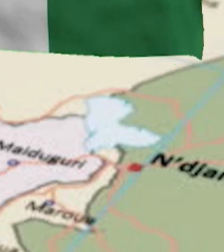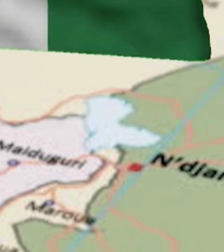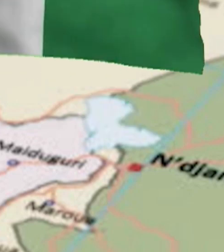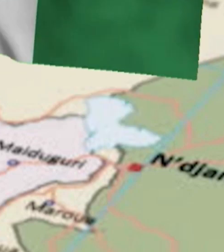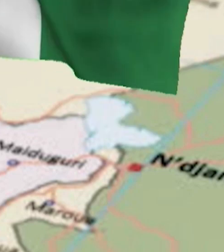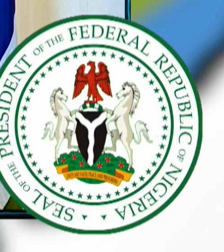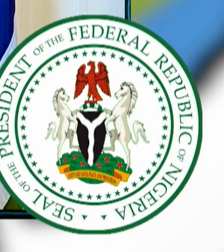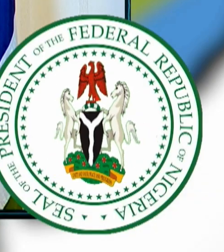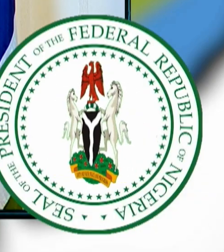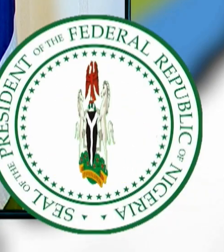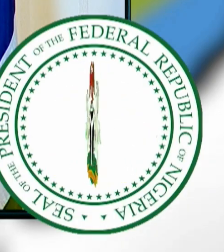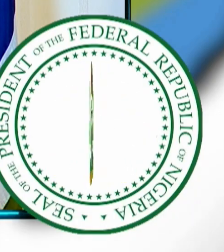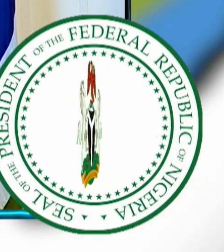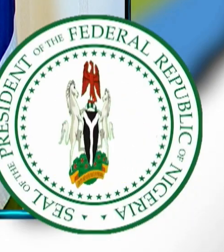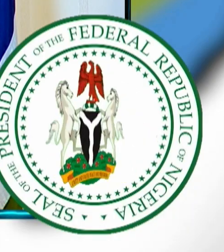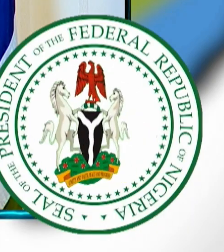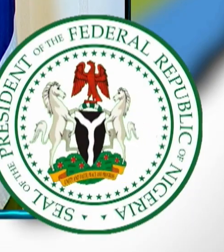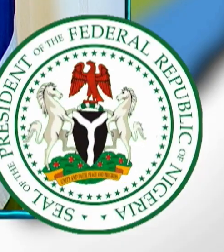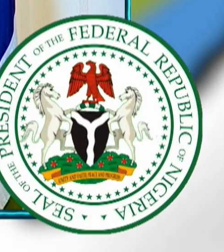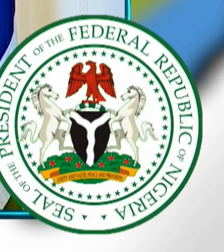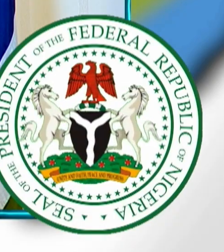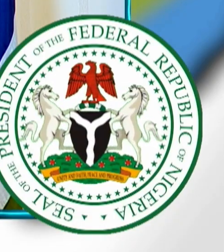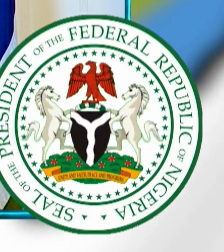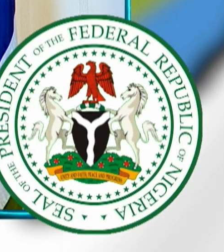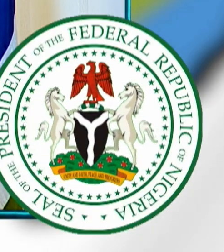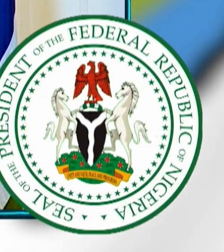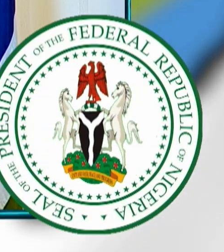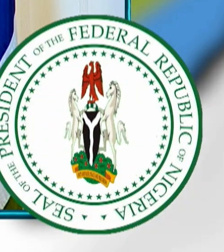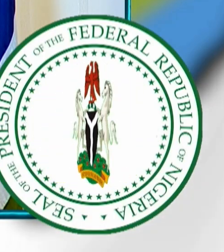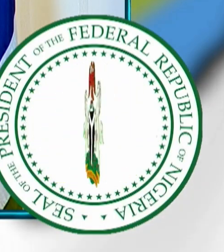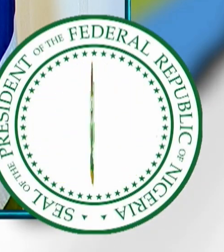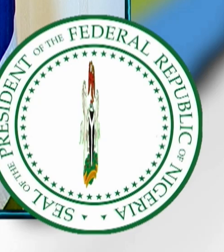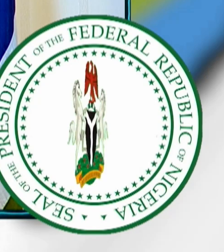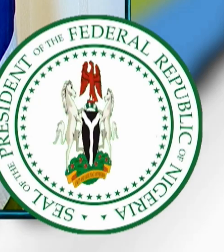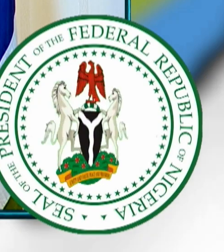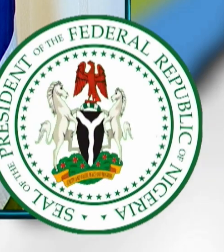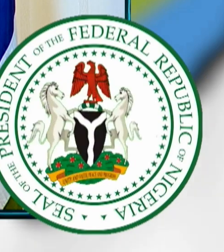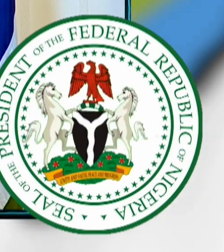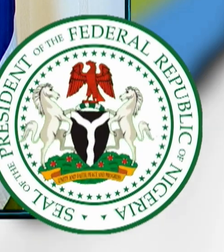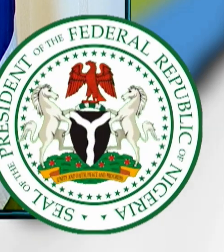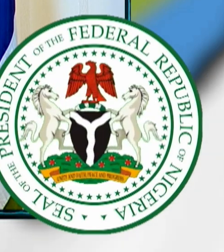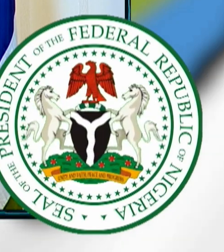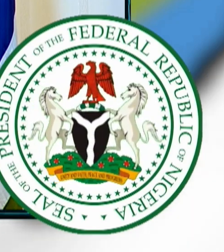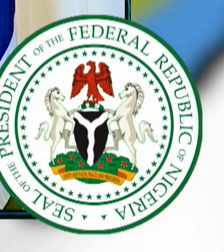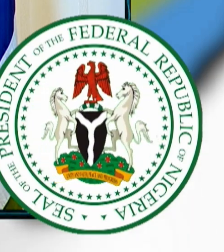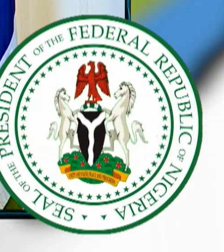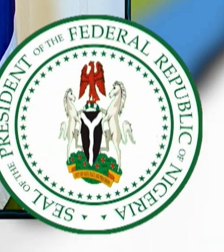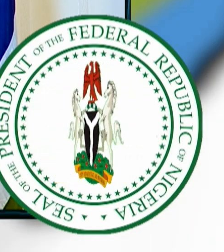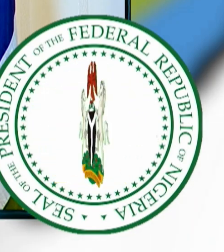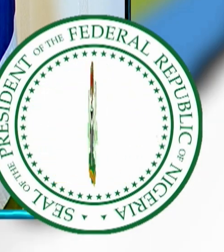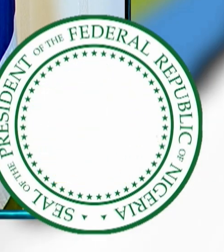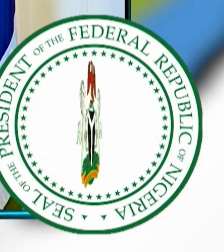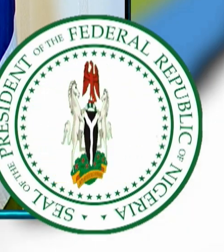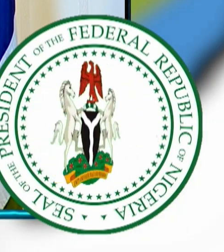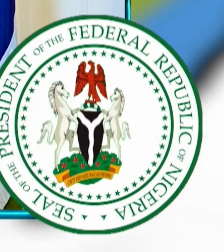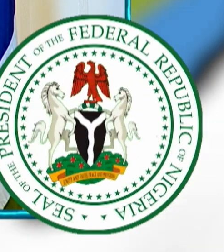Our administration has shown its commitment to the youth by setting up the student loan